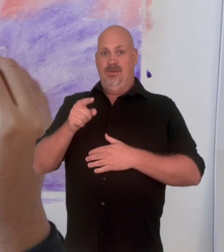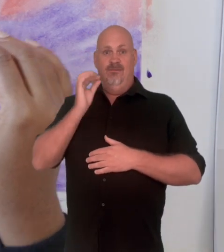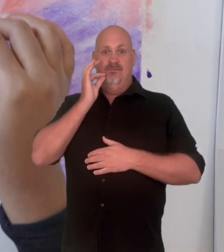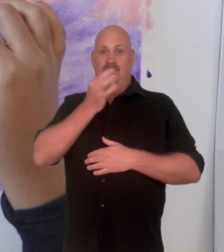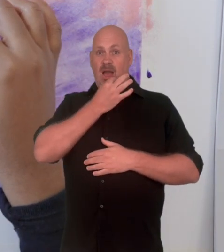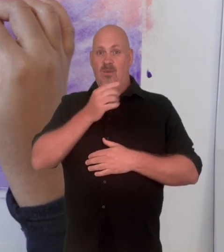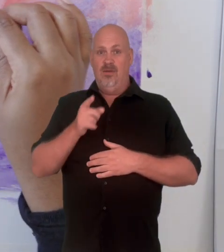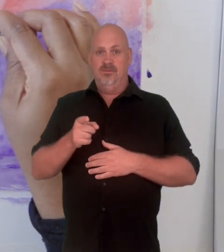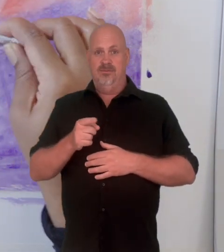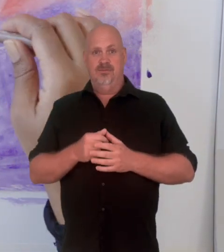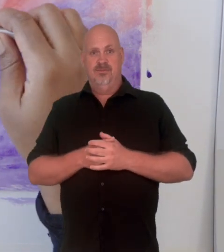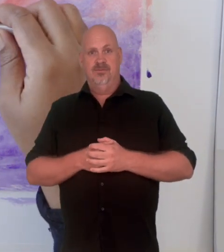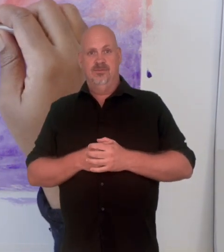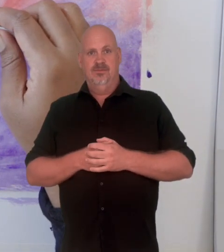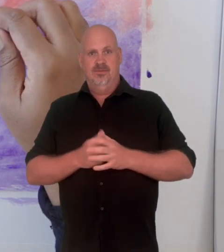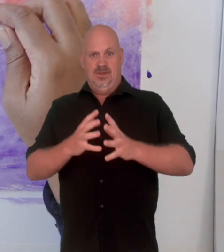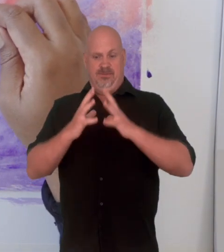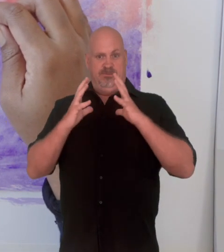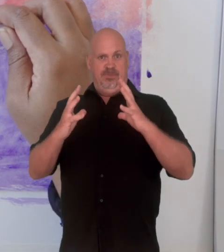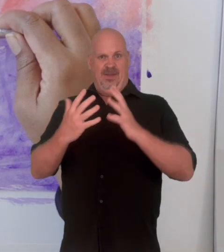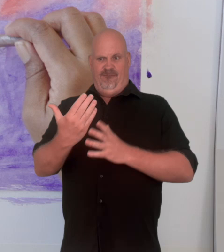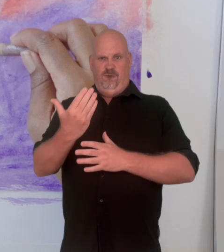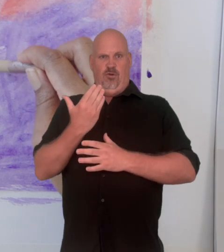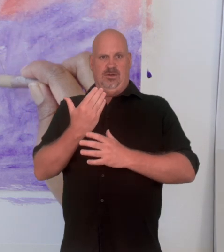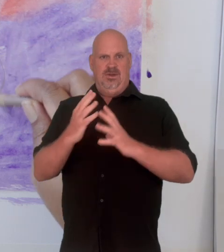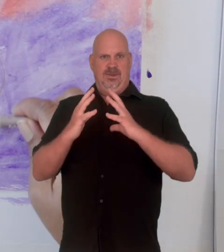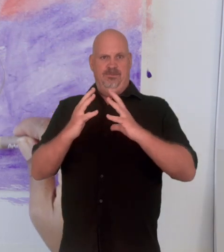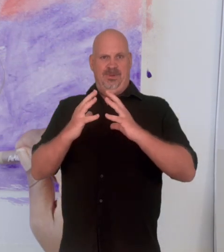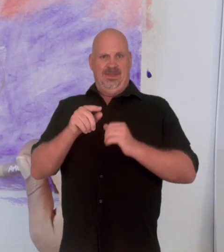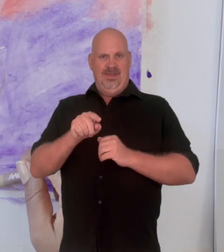Paper isn't completely dry, but I think it will dry as we go along.